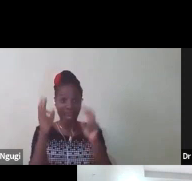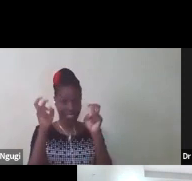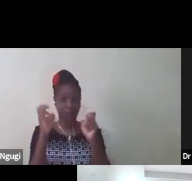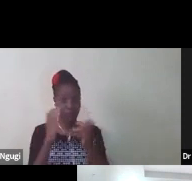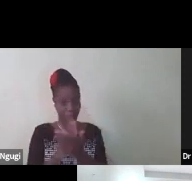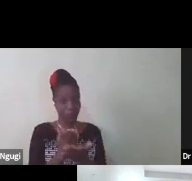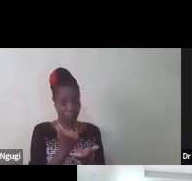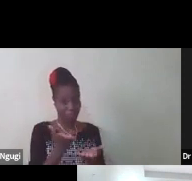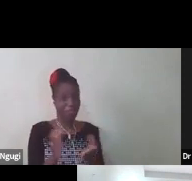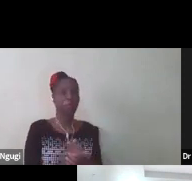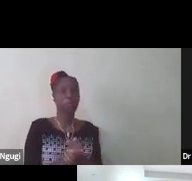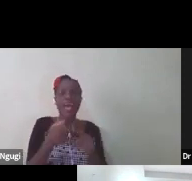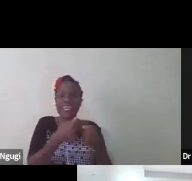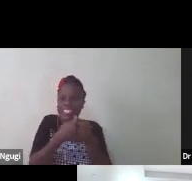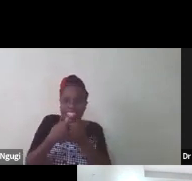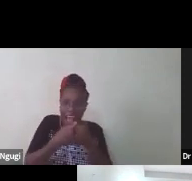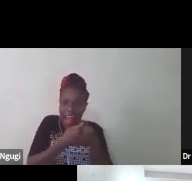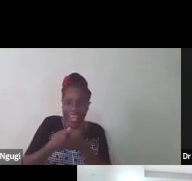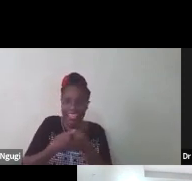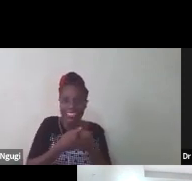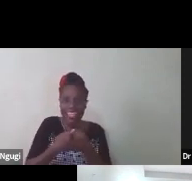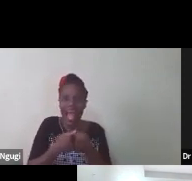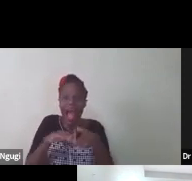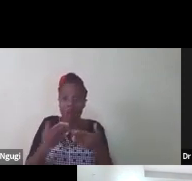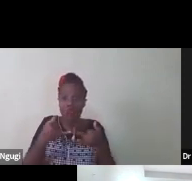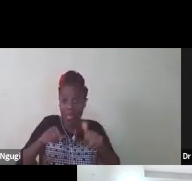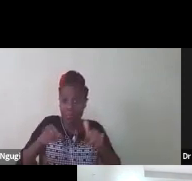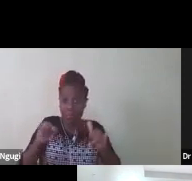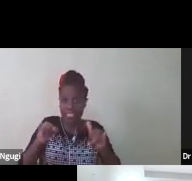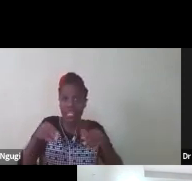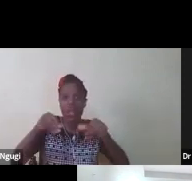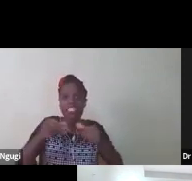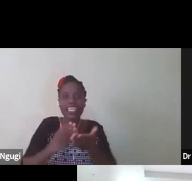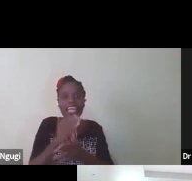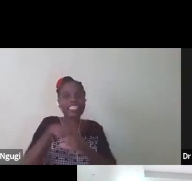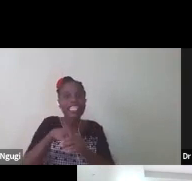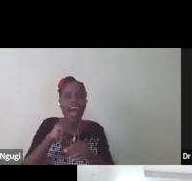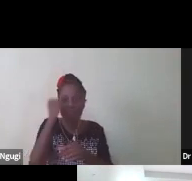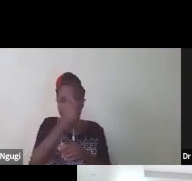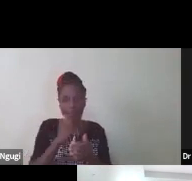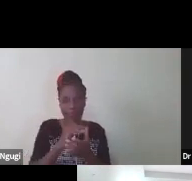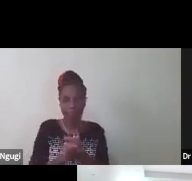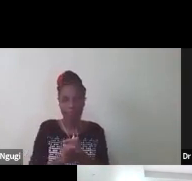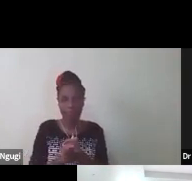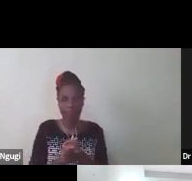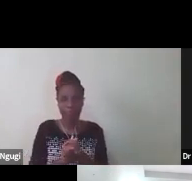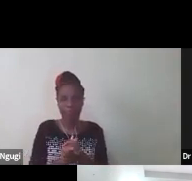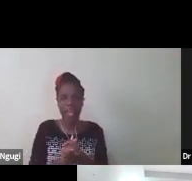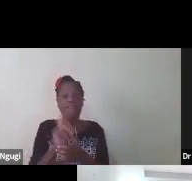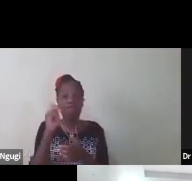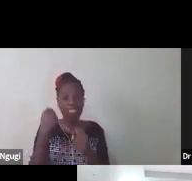in challenges in relation to implementing quality rights in Africa. What are the challenges? One is